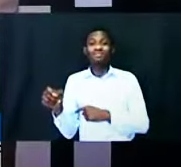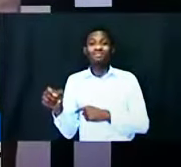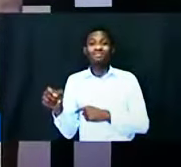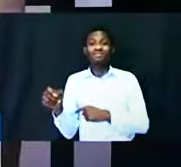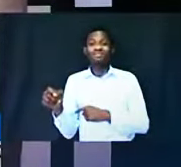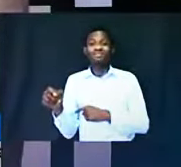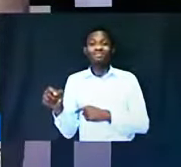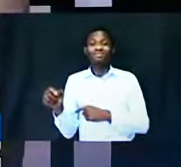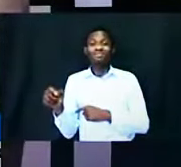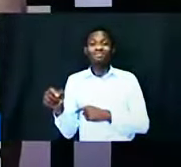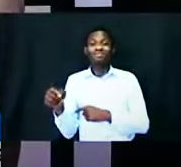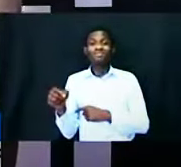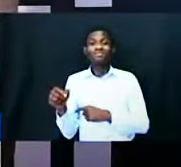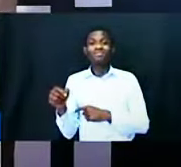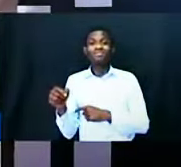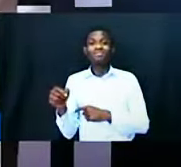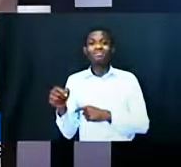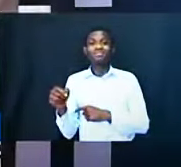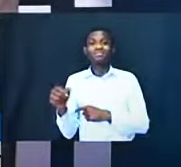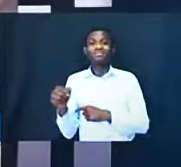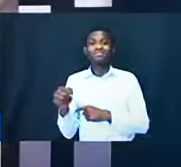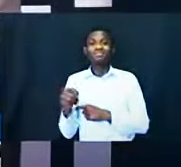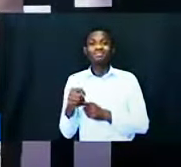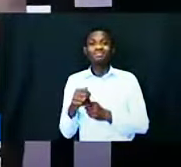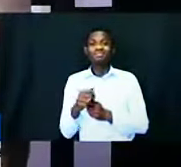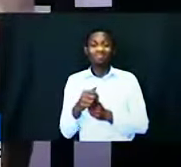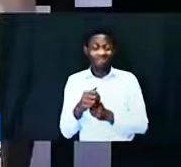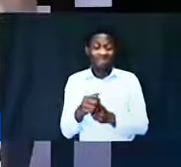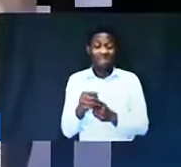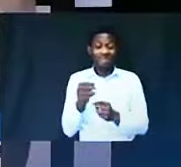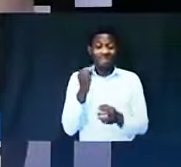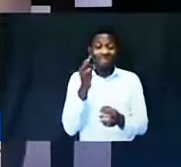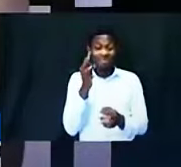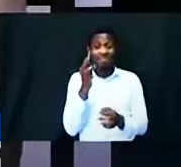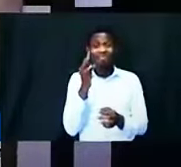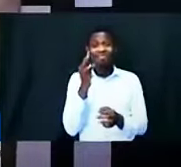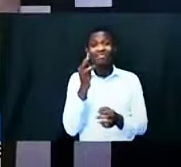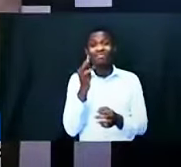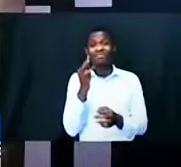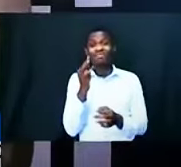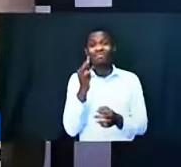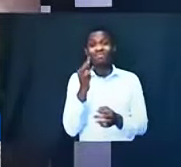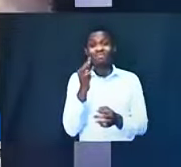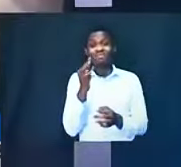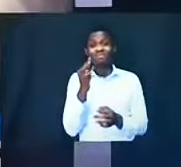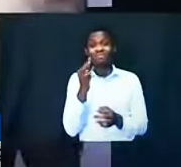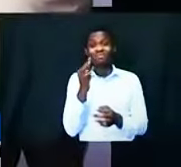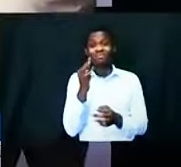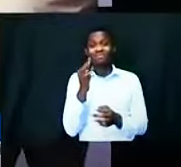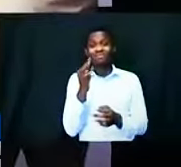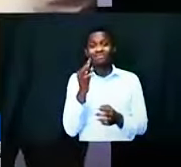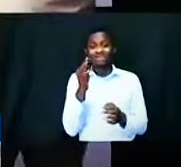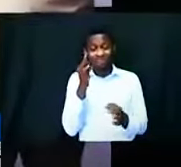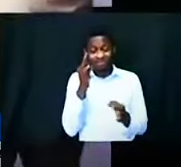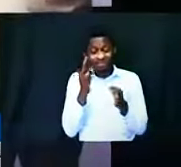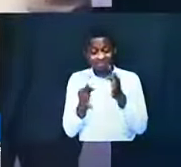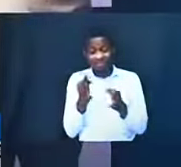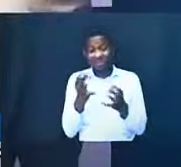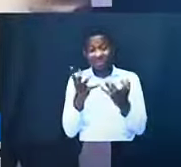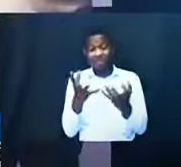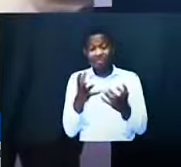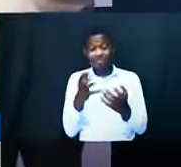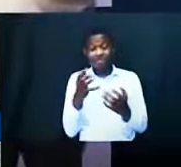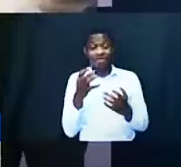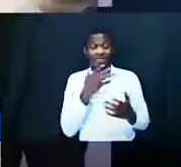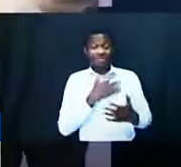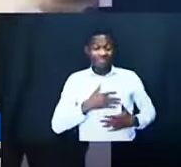bad news, just go and read John Acts 17. Look at how people really wanted to kill him. So they beat